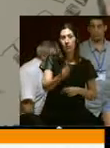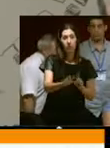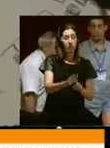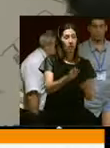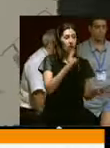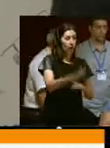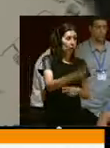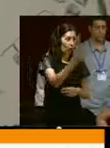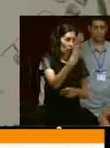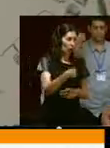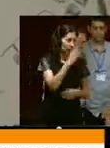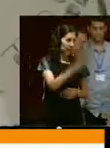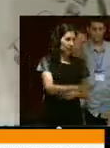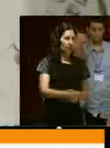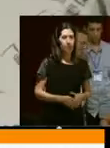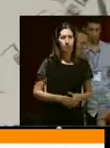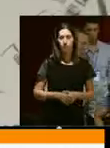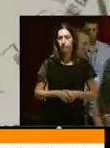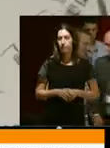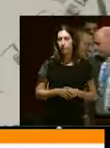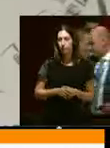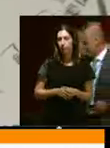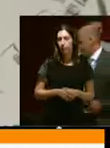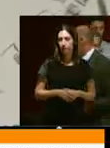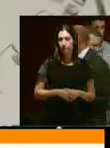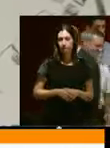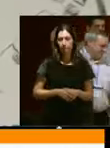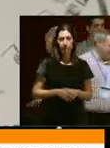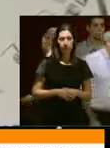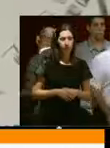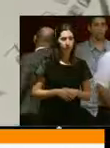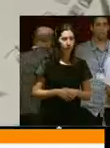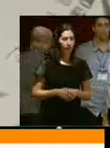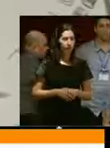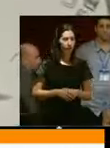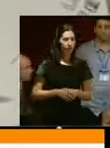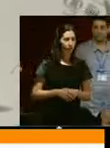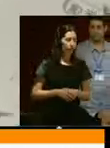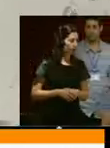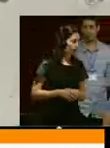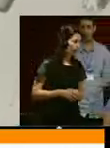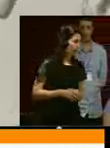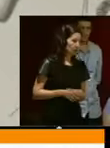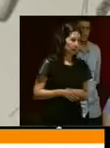policies, and the ENG representative is going to answer this question for you.